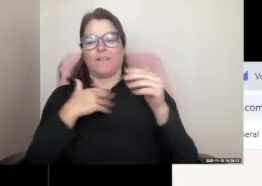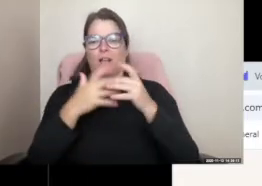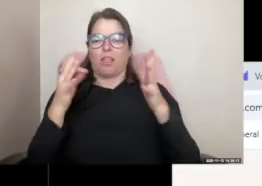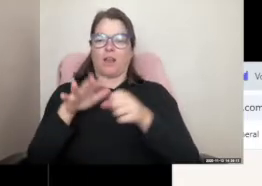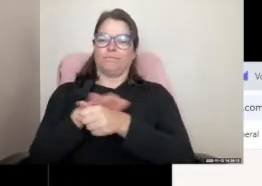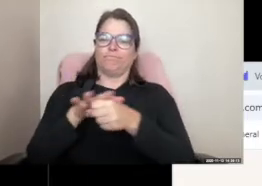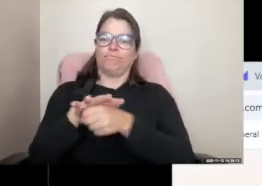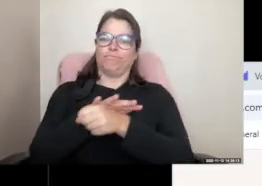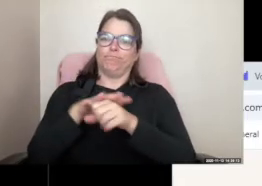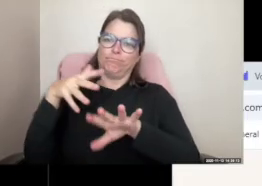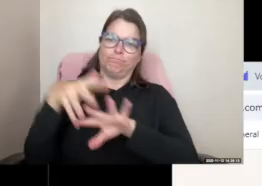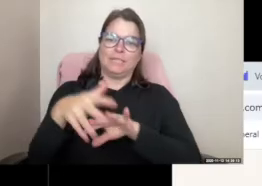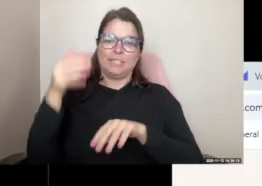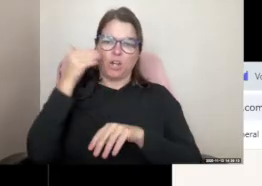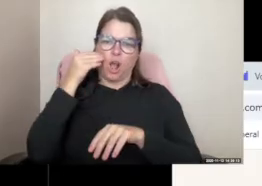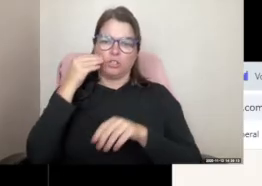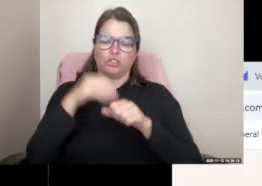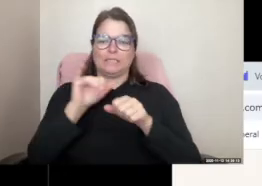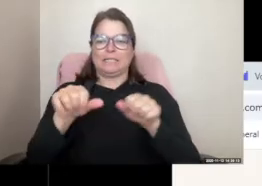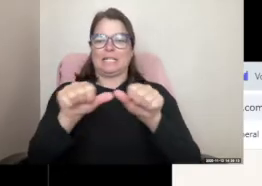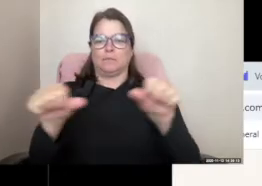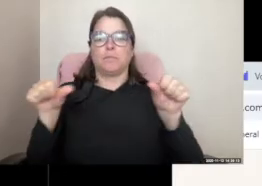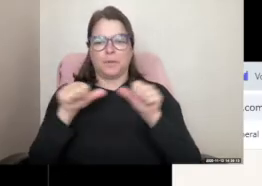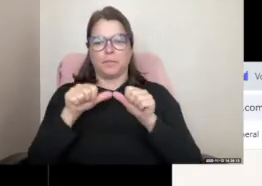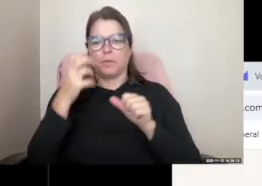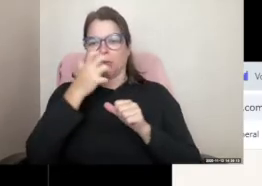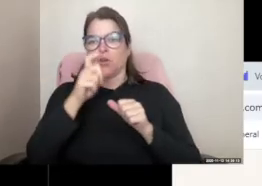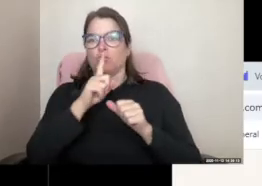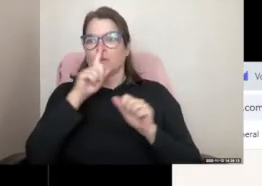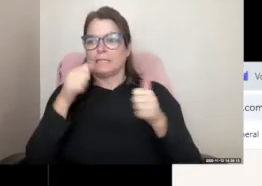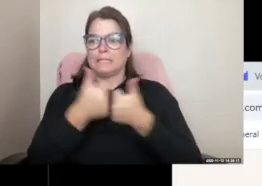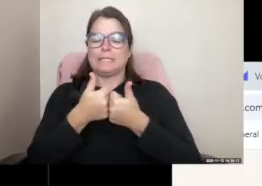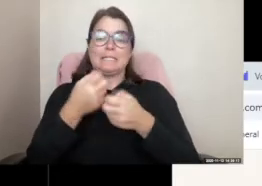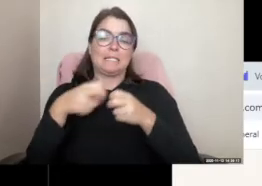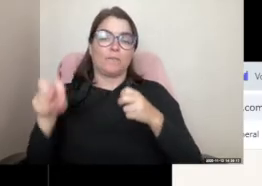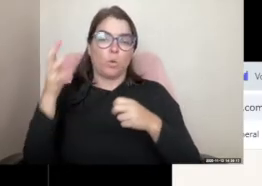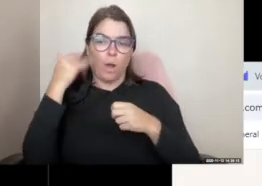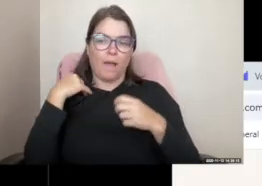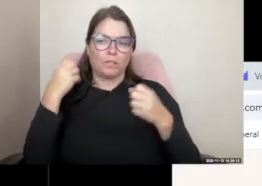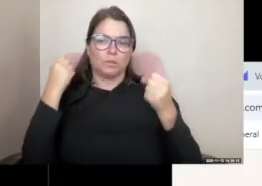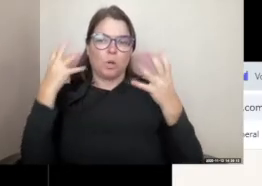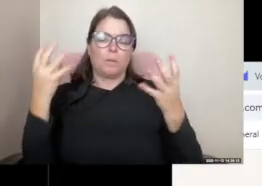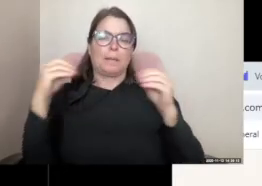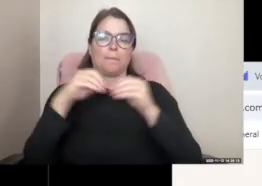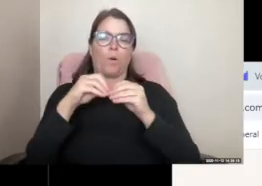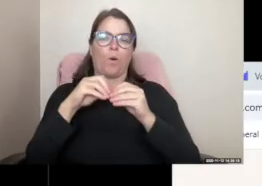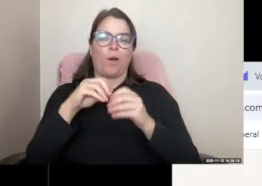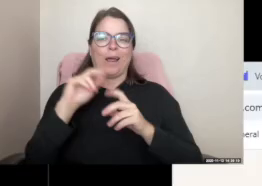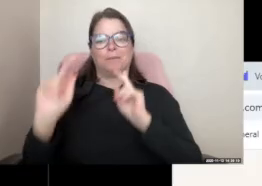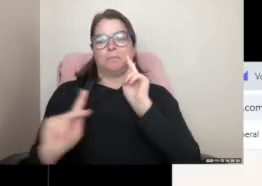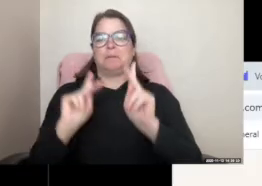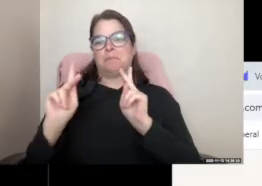We do, as I said, off-road, and we're in many industries, ag, military,